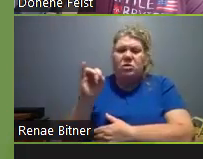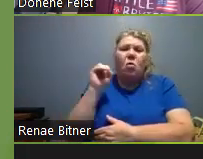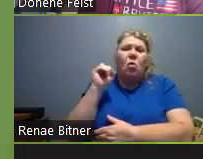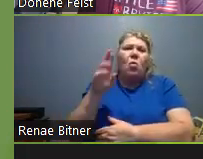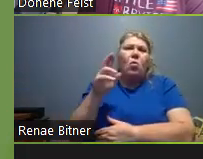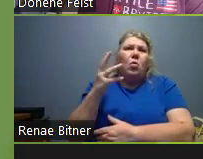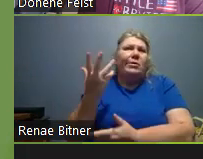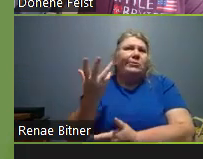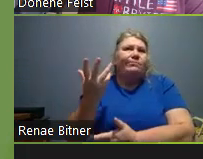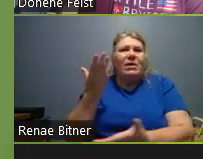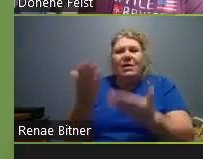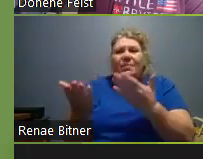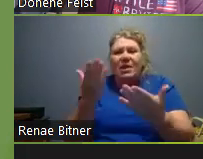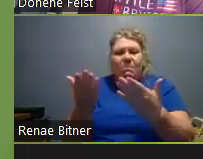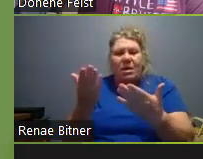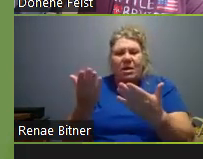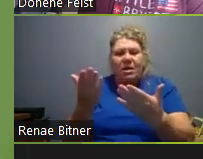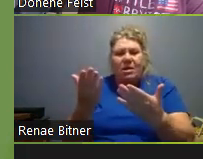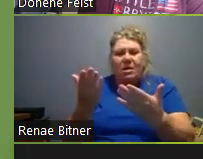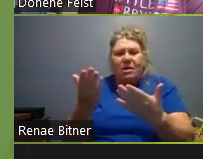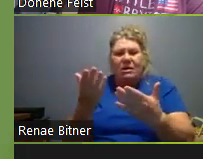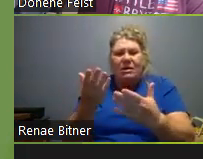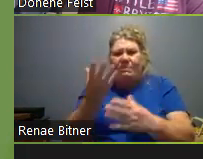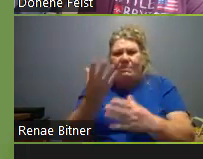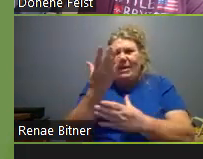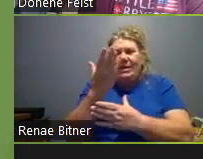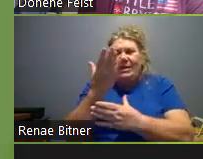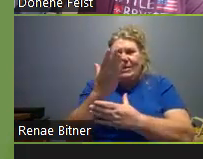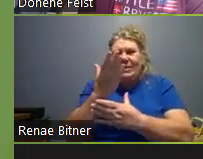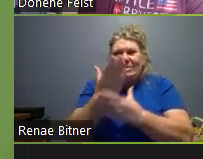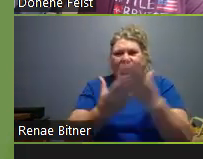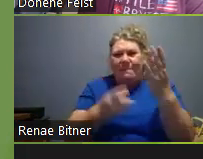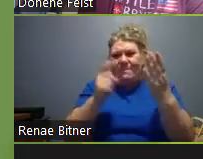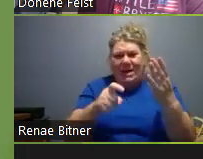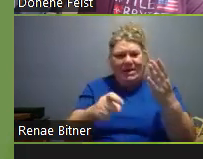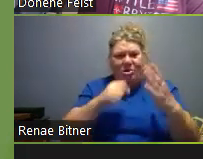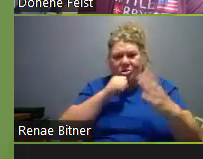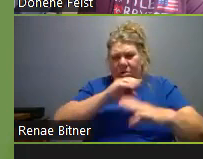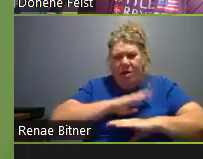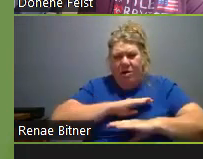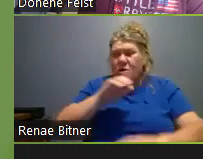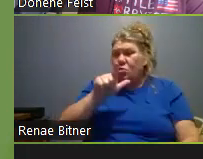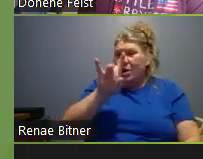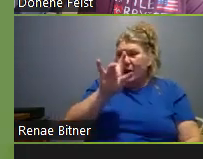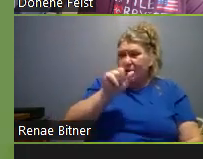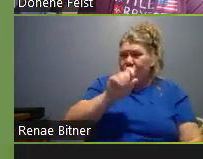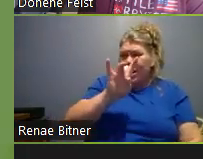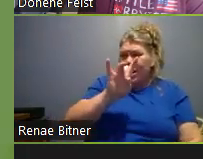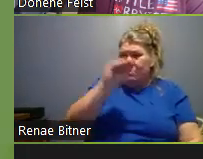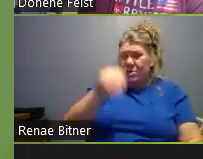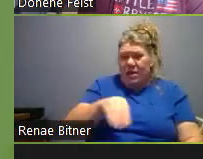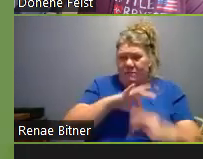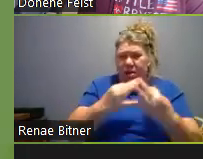they might be falling in some gaps. So 20.8% of our families have a current insurance that